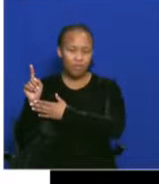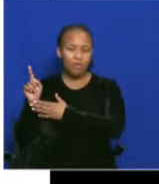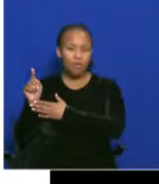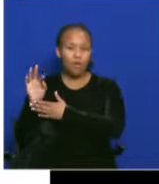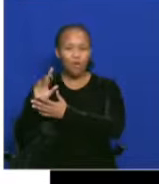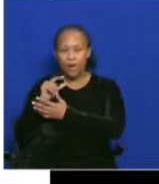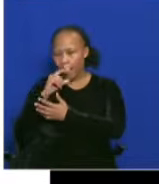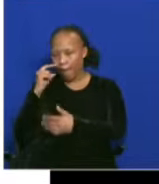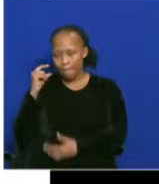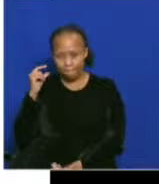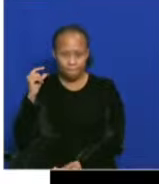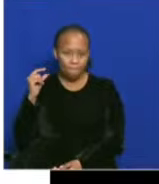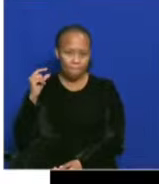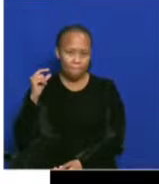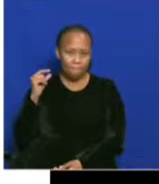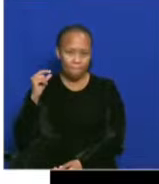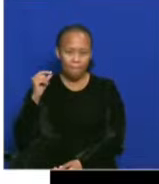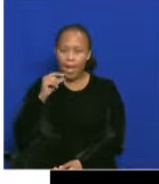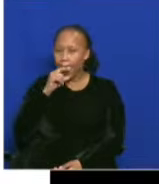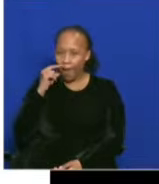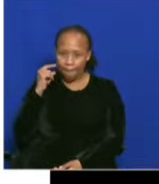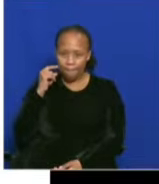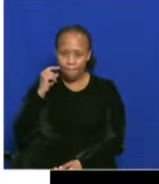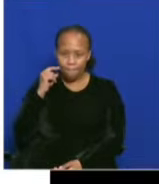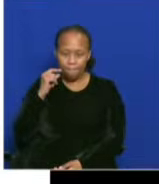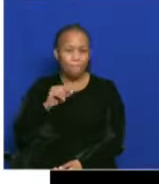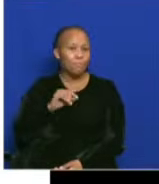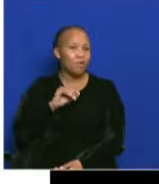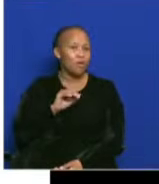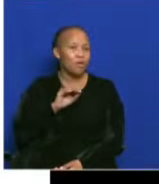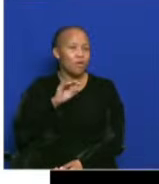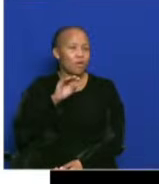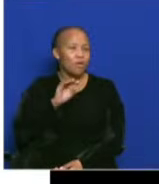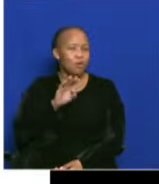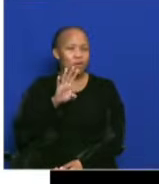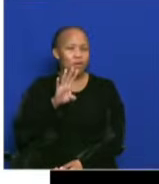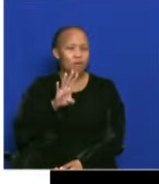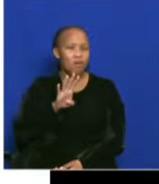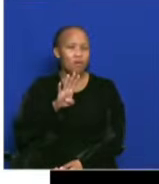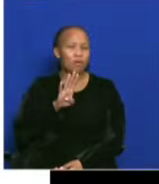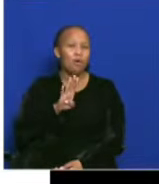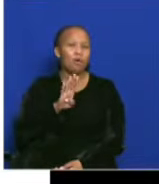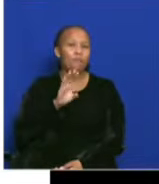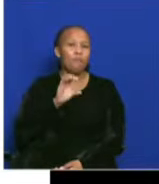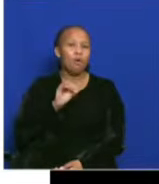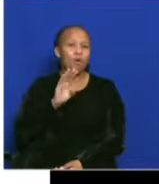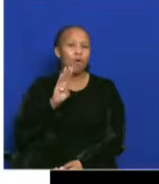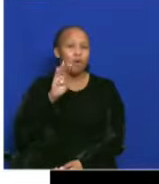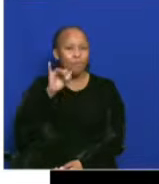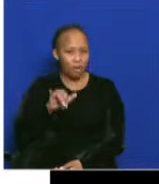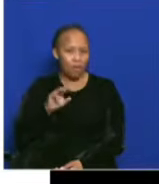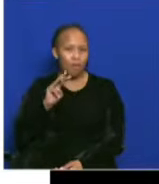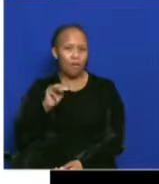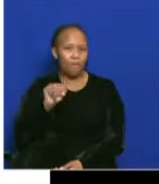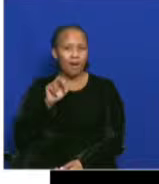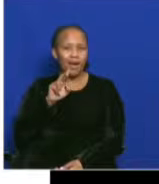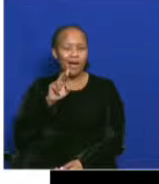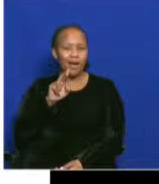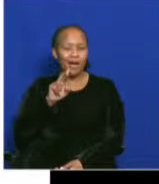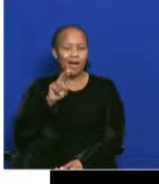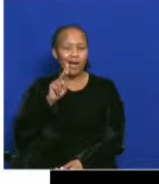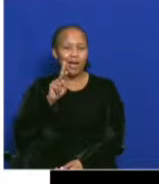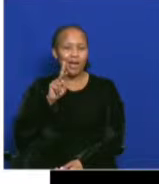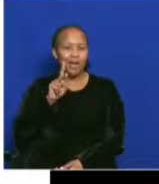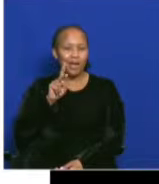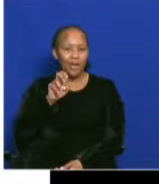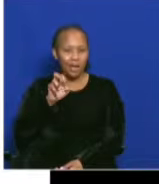And the name is Bobby Marke. And he says to General Khan, ask the pilot